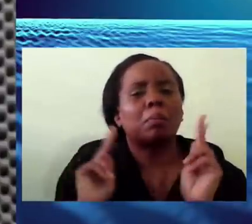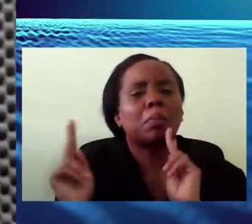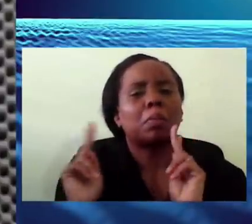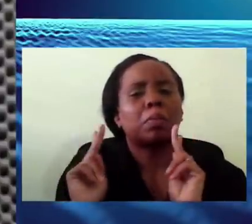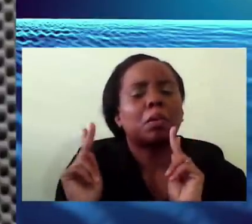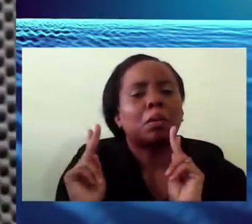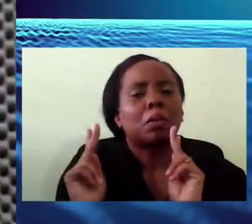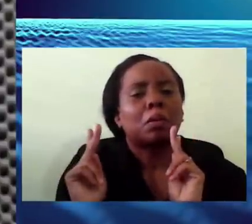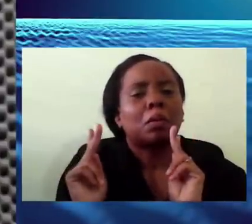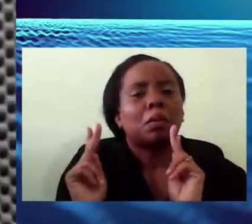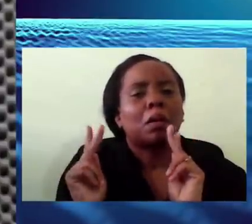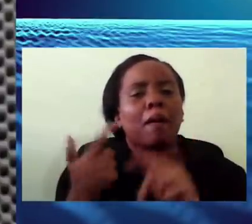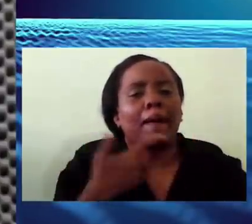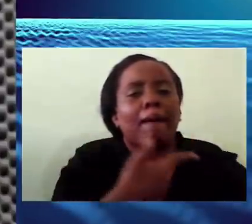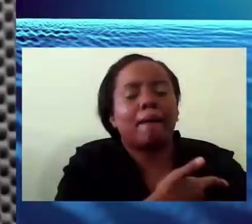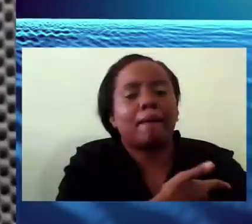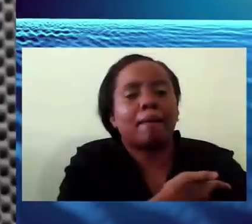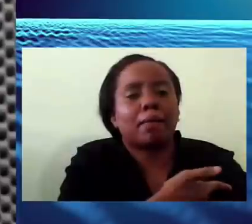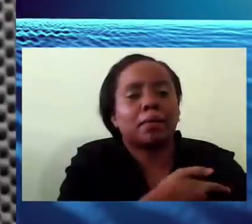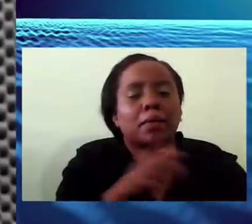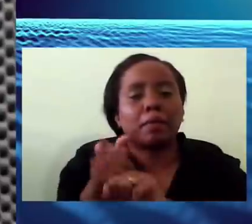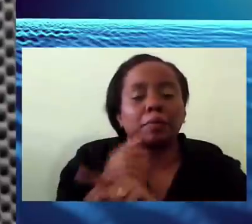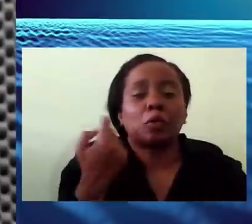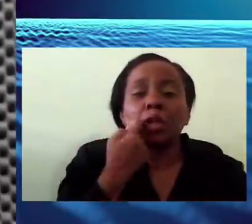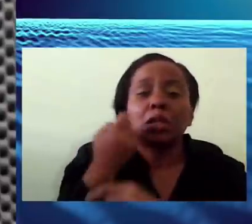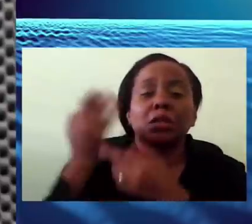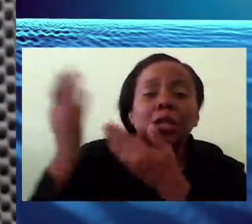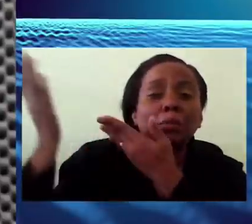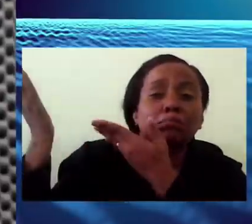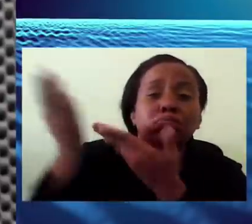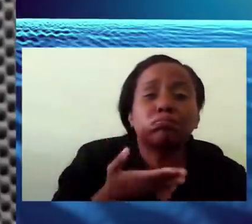we received the recent shipment from COVAX?